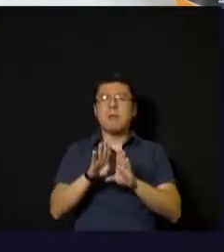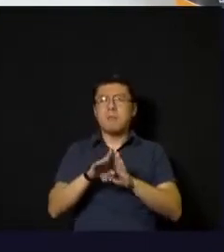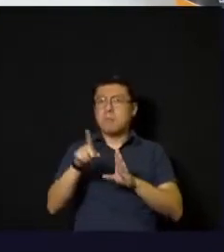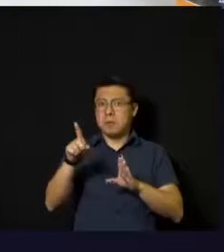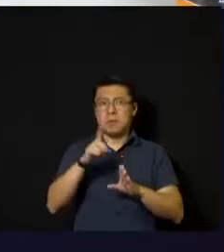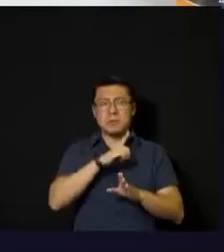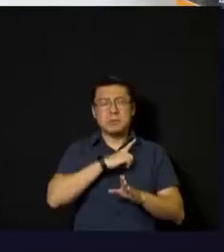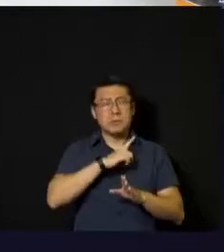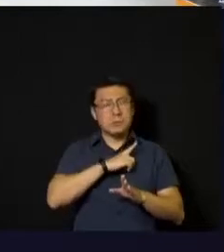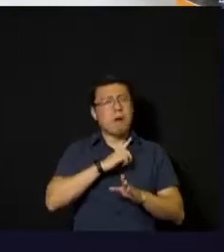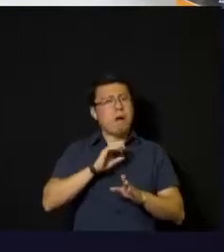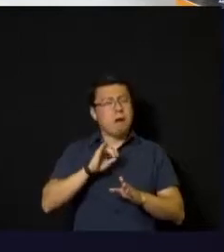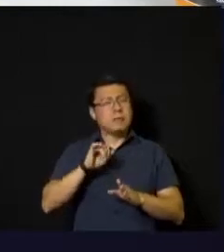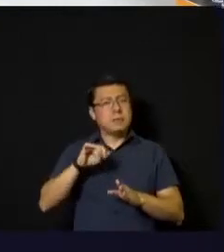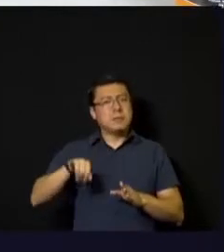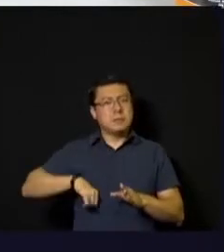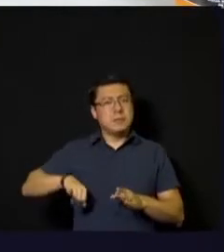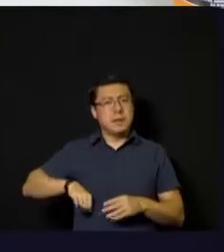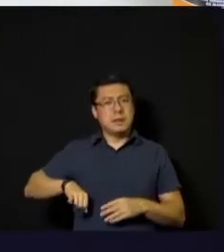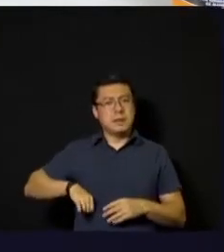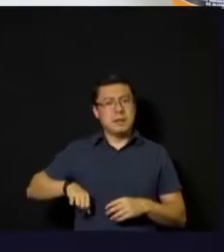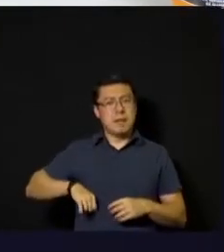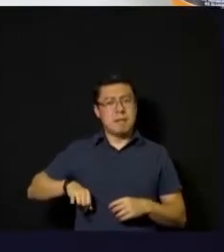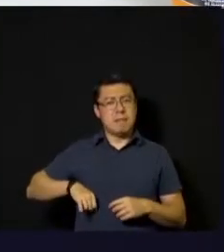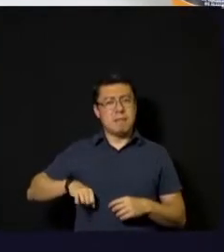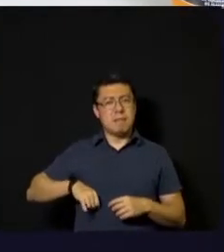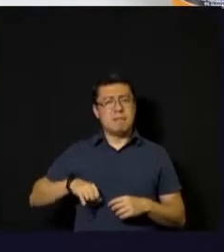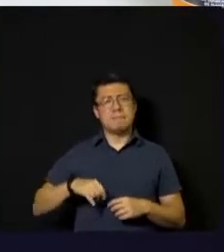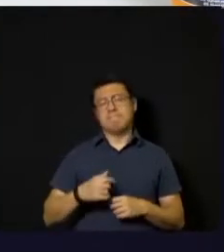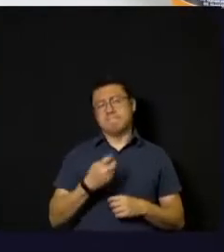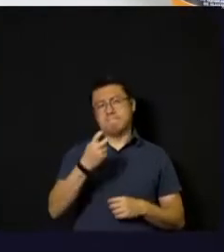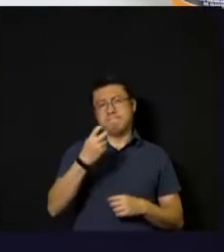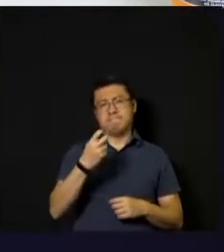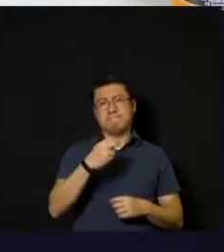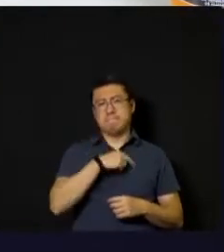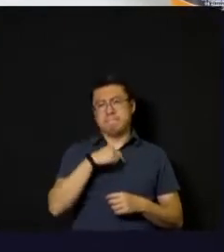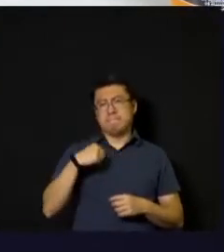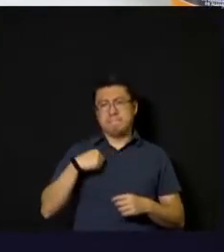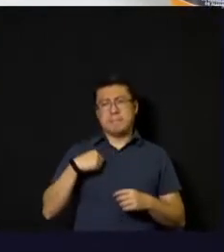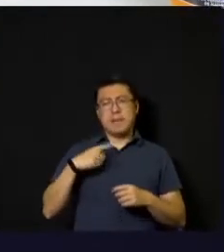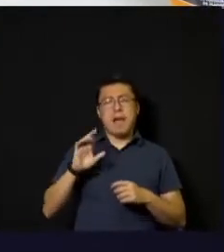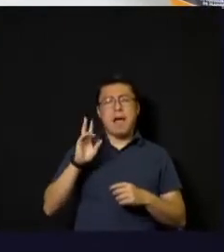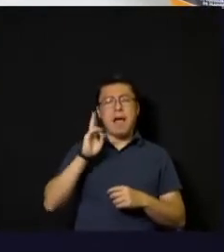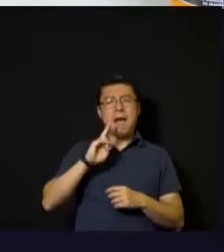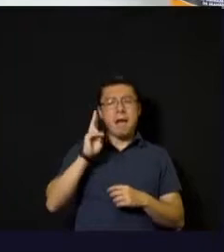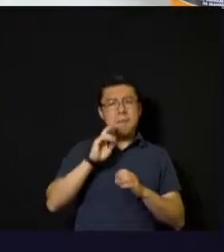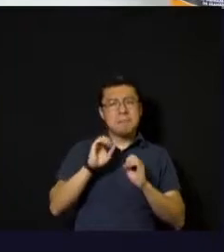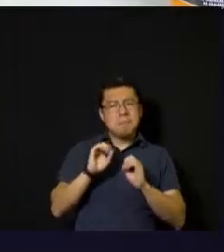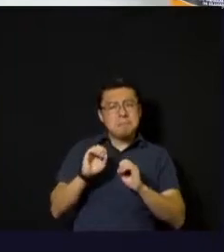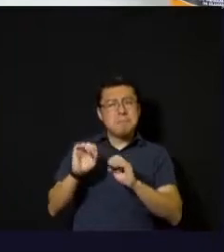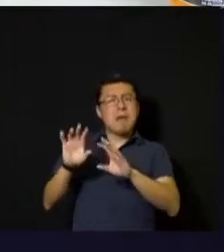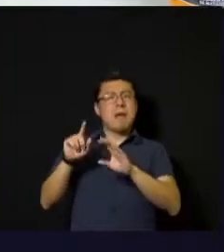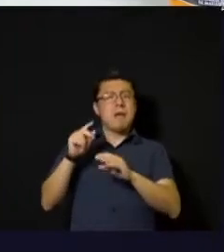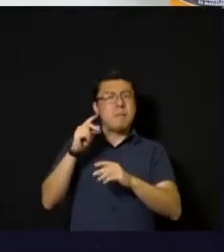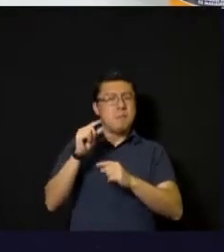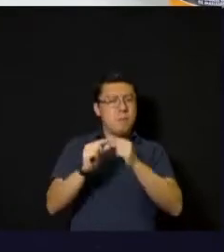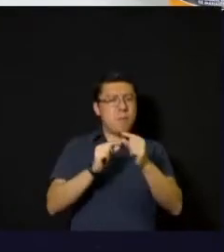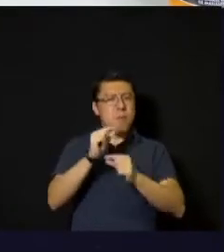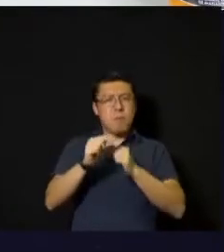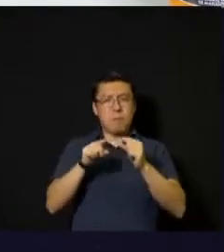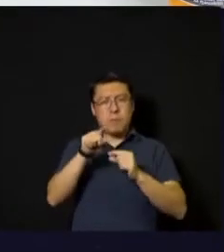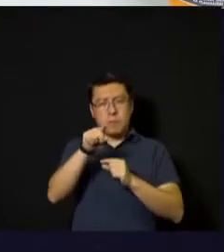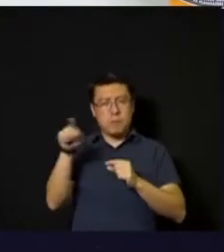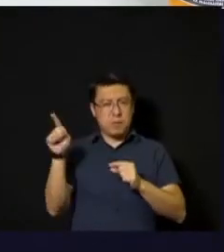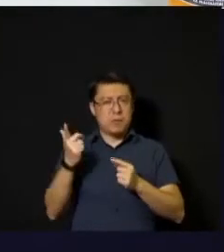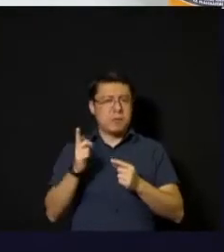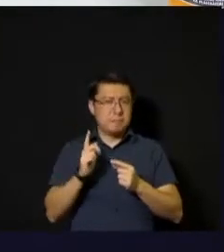is that about the paid publicity? I'm also interested. So we let the people to walk in their